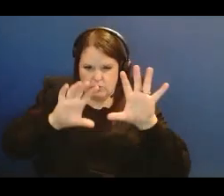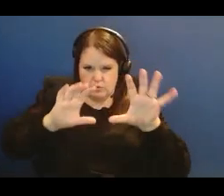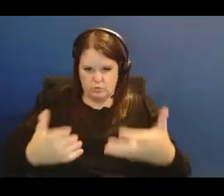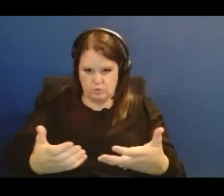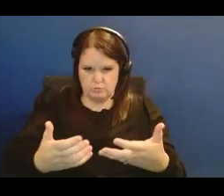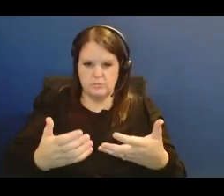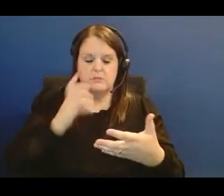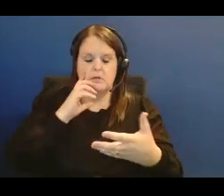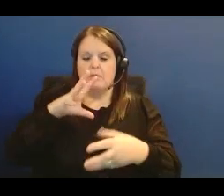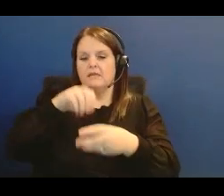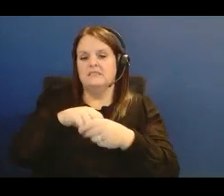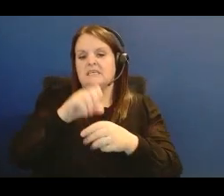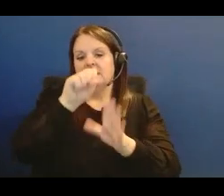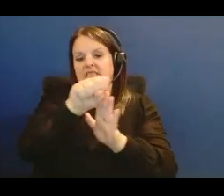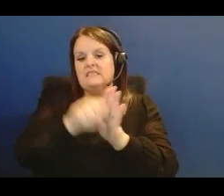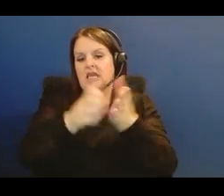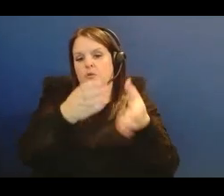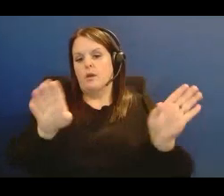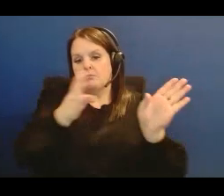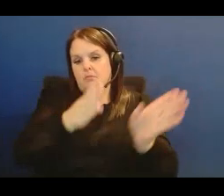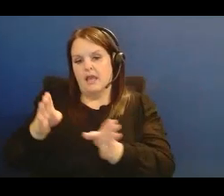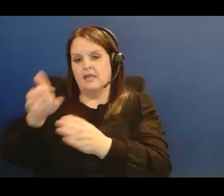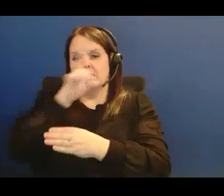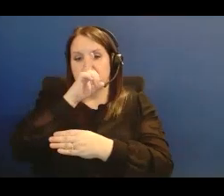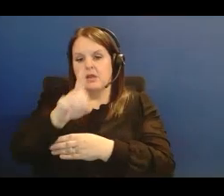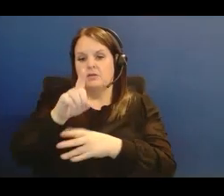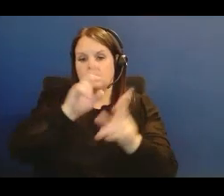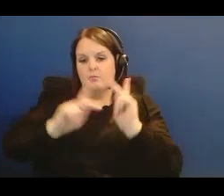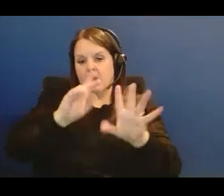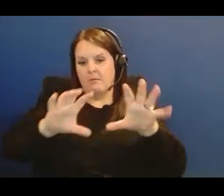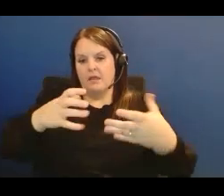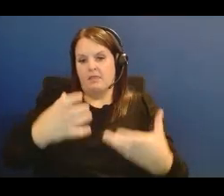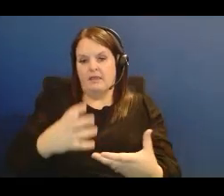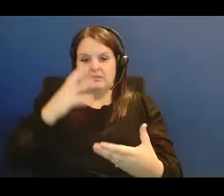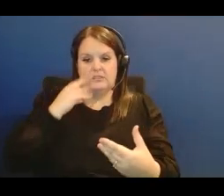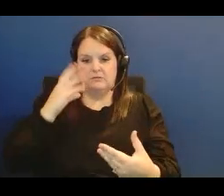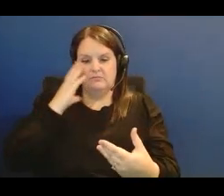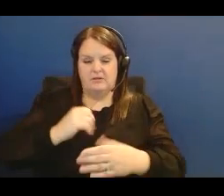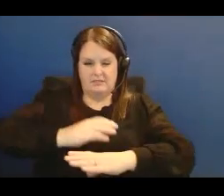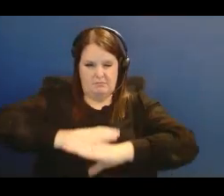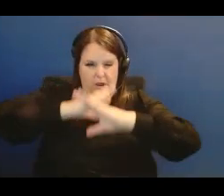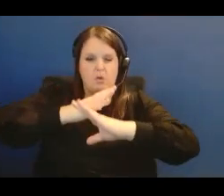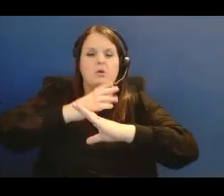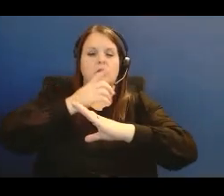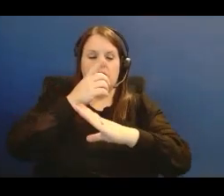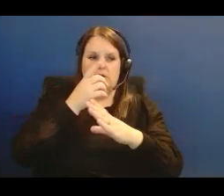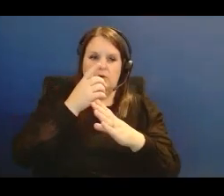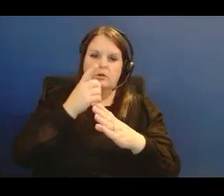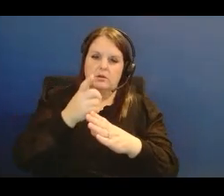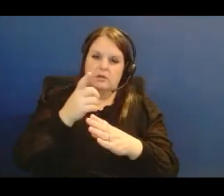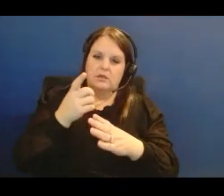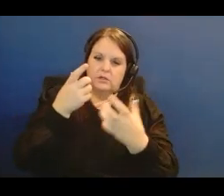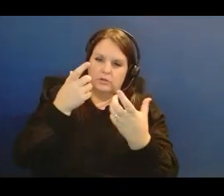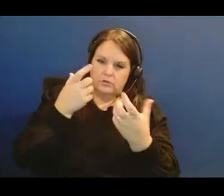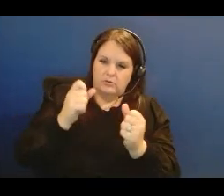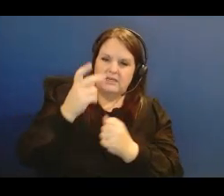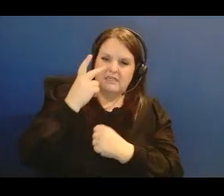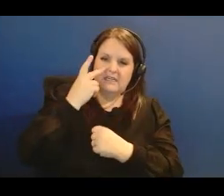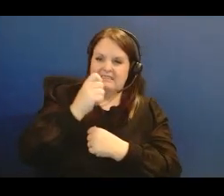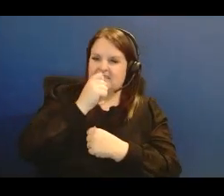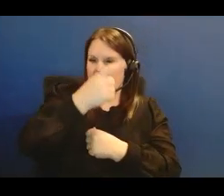statewide planning, and help ensure that population experiencing barriers are considered in program design